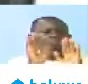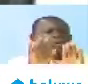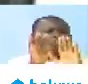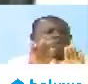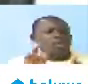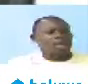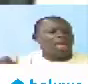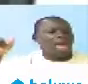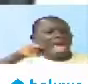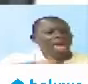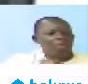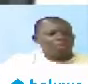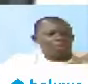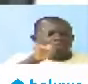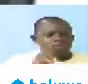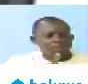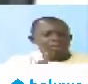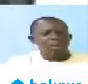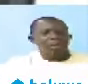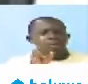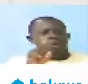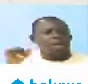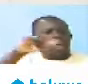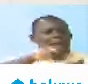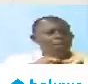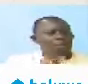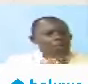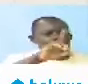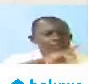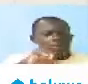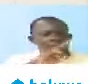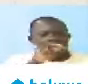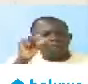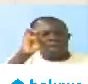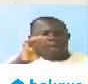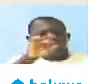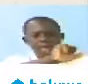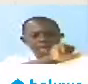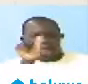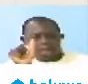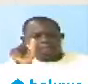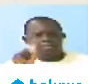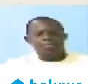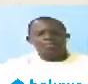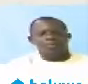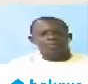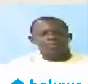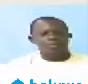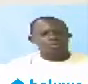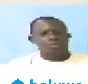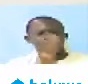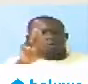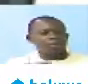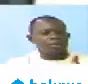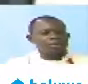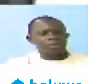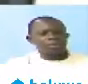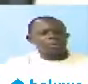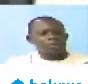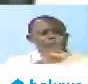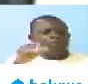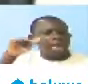the airport, they wait for him at the airport. But the airport at Ma, airport on Yamanga homes are plane or better can land there. It's not an